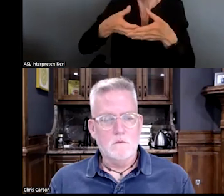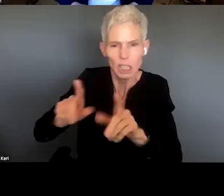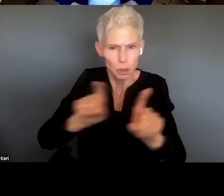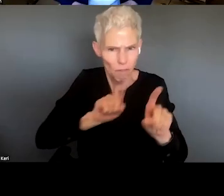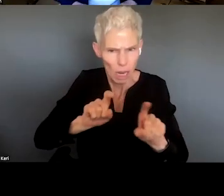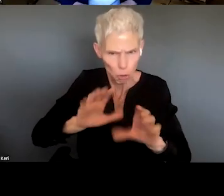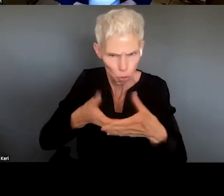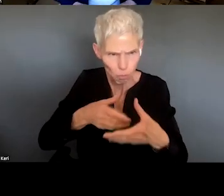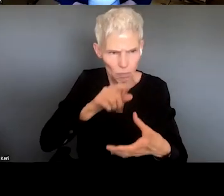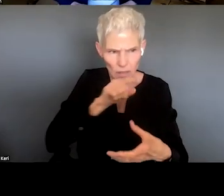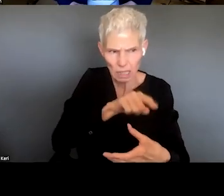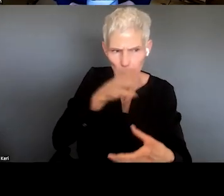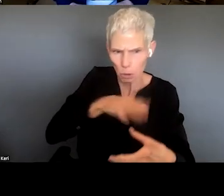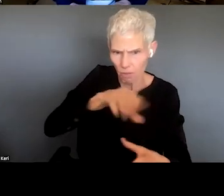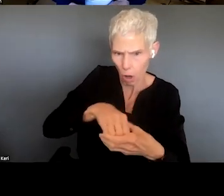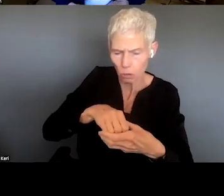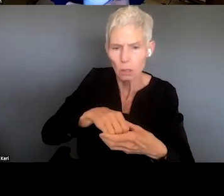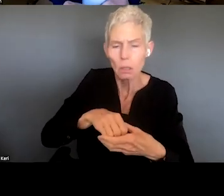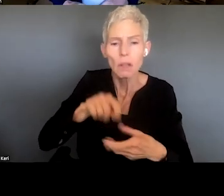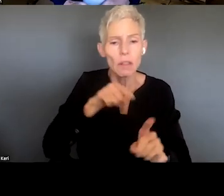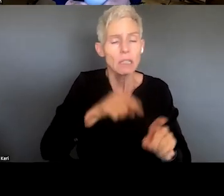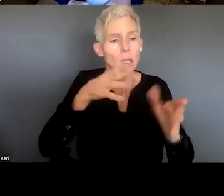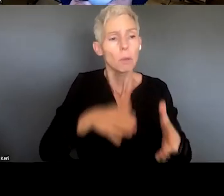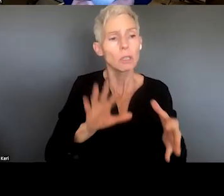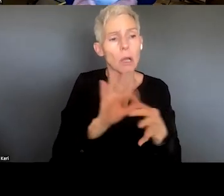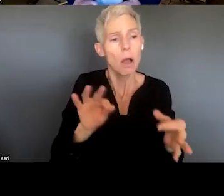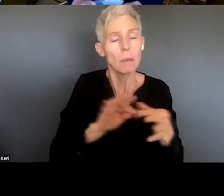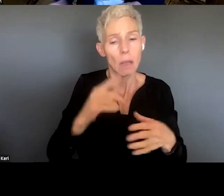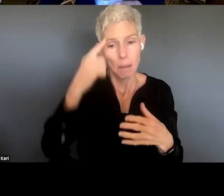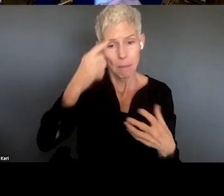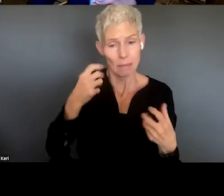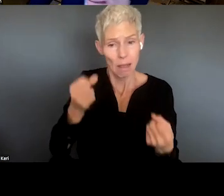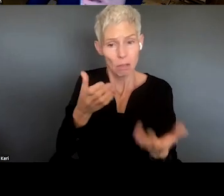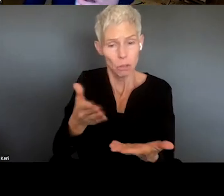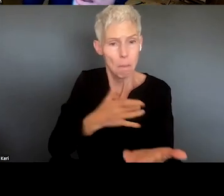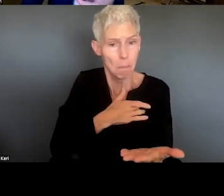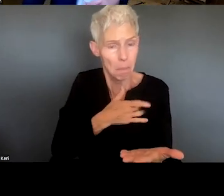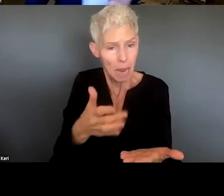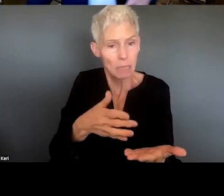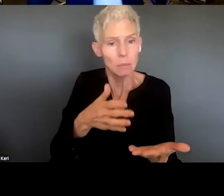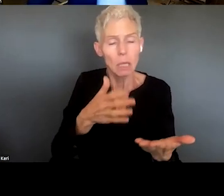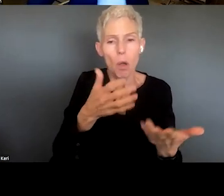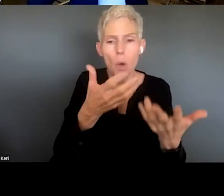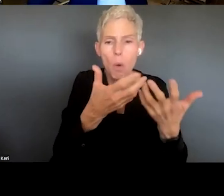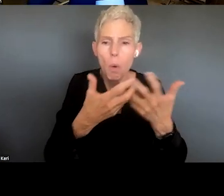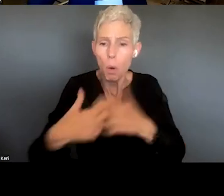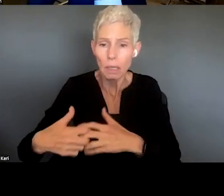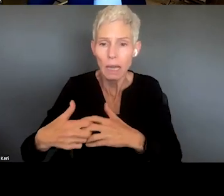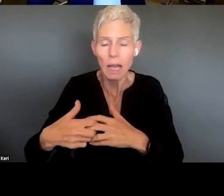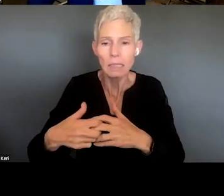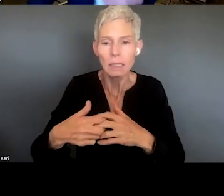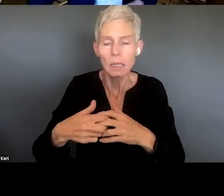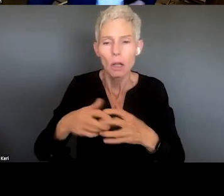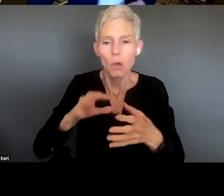group. One of the individuals made the statement that mental health services typically have been organized around as